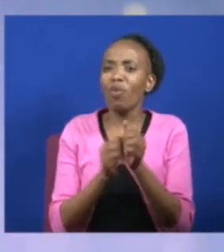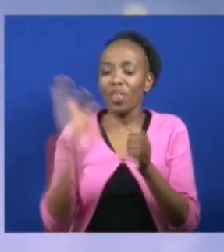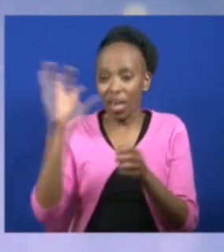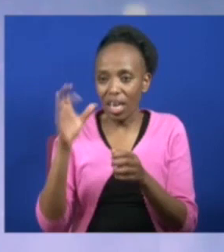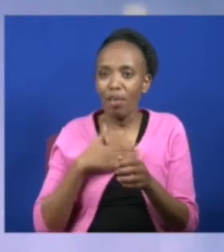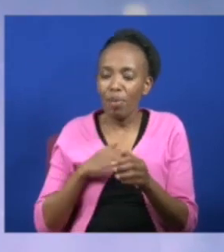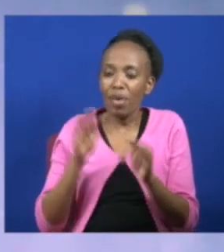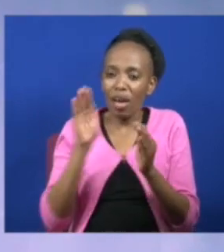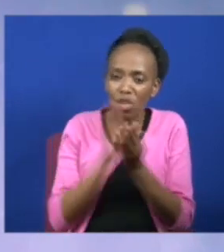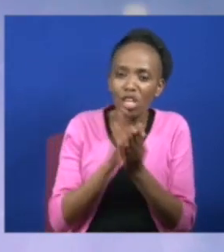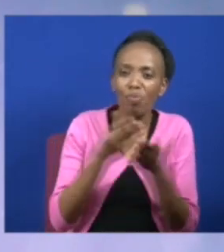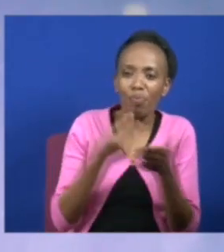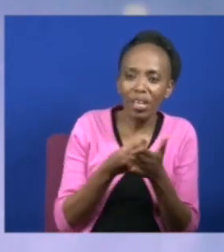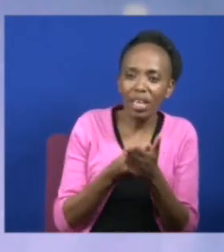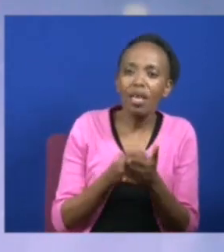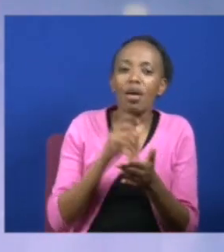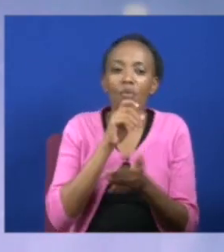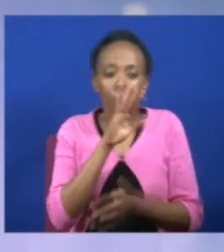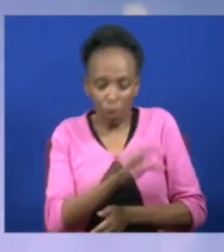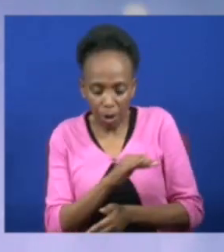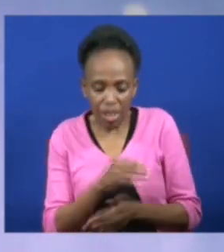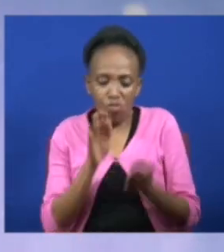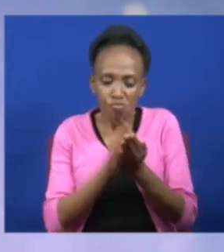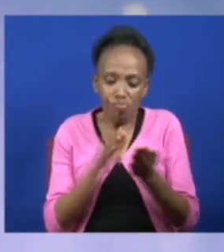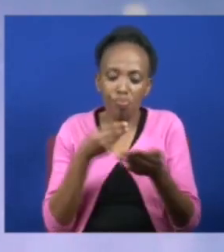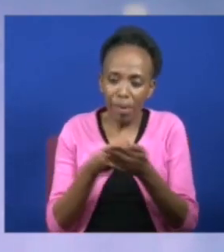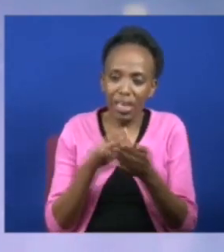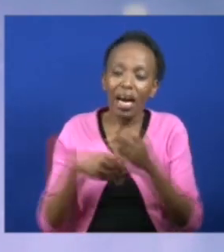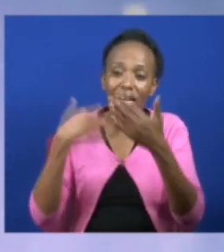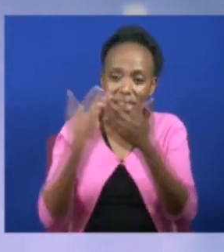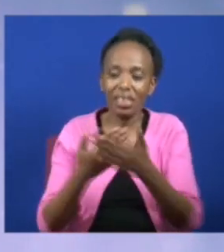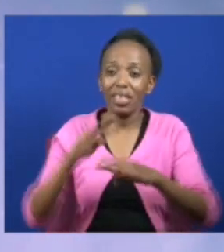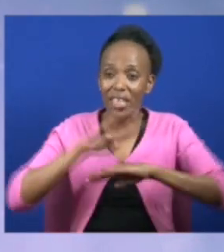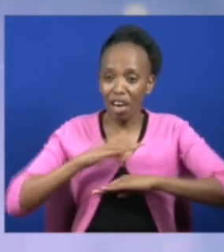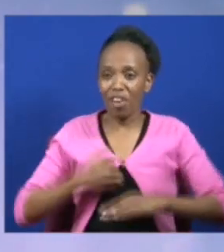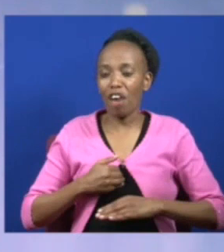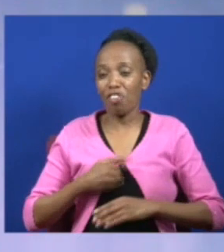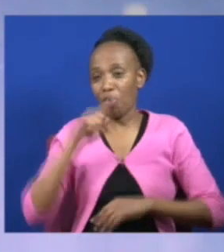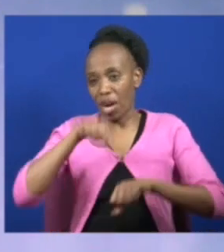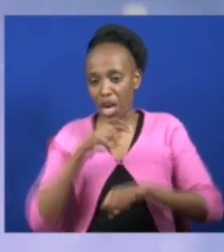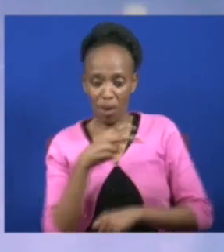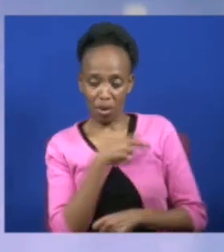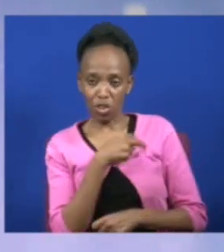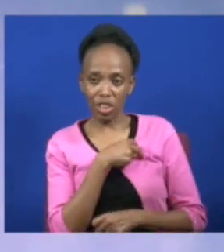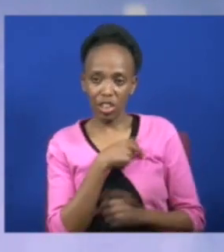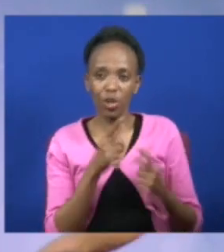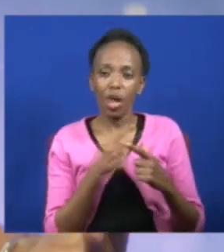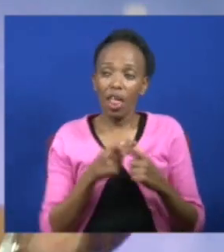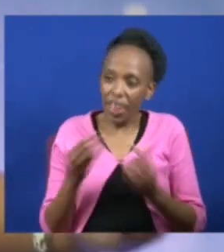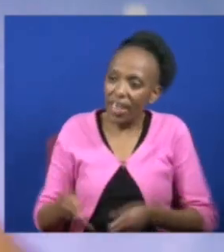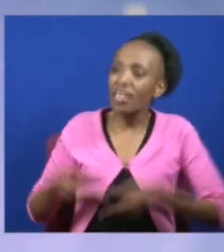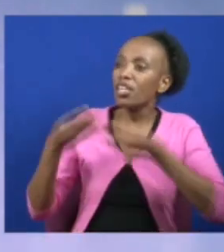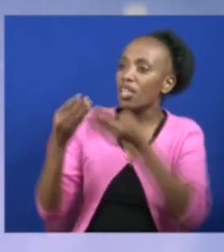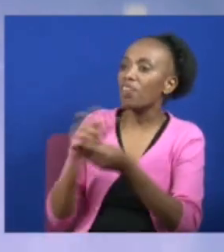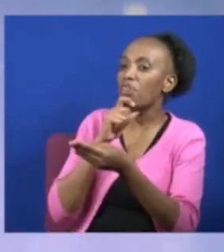I'm going to save money." So he saved money until he had enough money for 1 hour's consultation. Then he